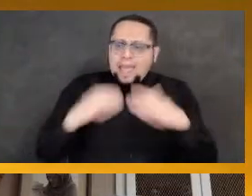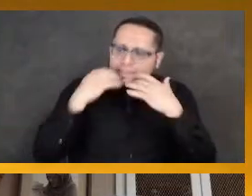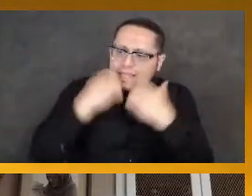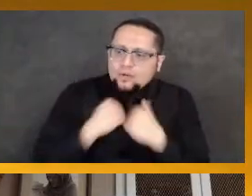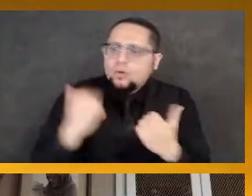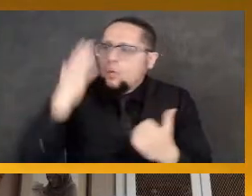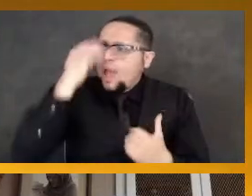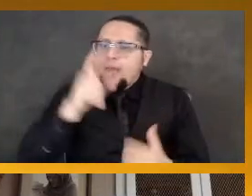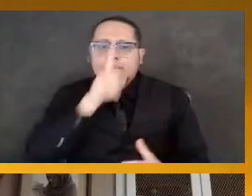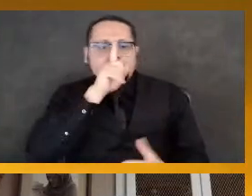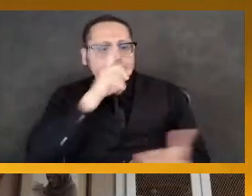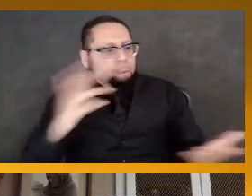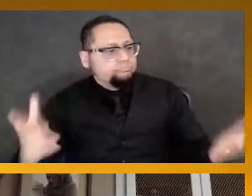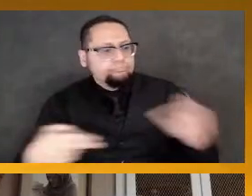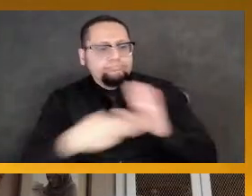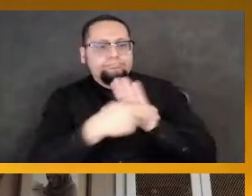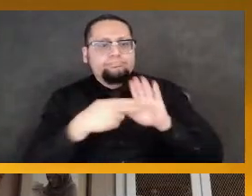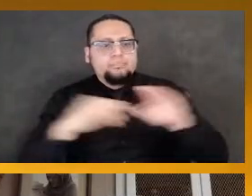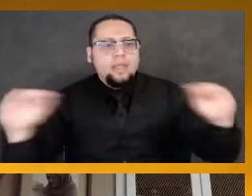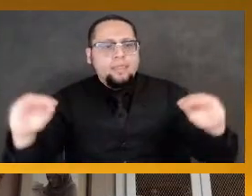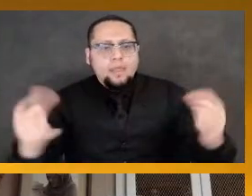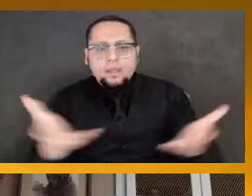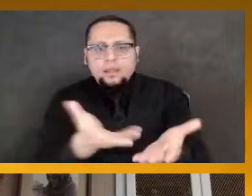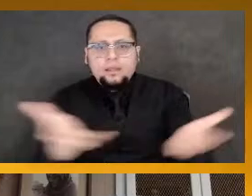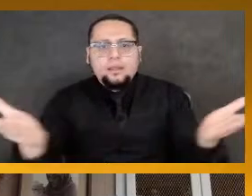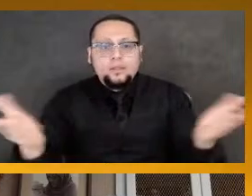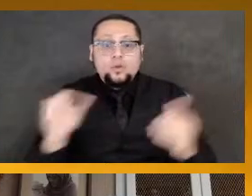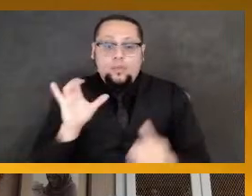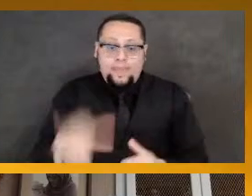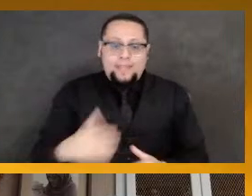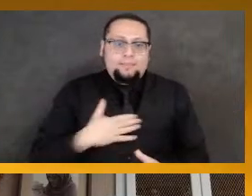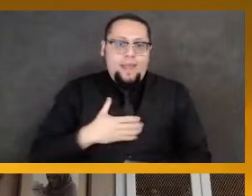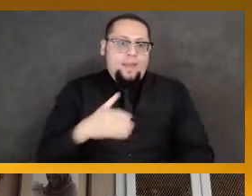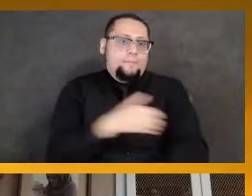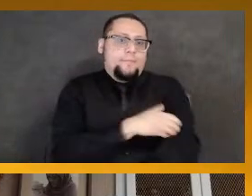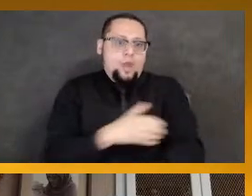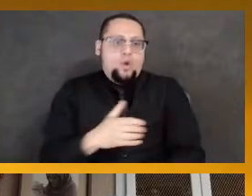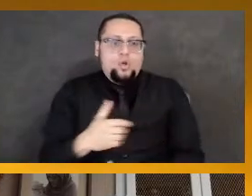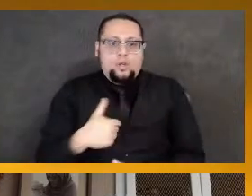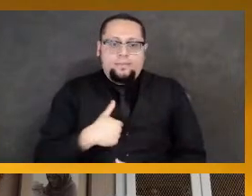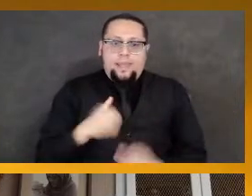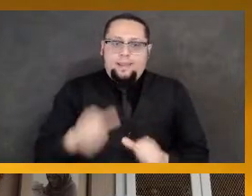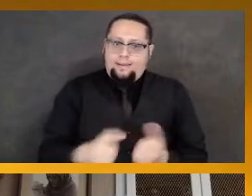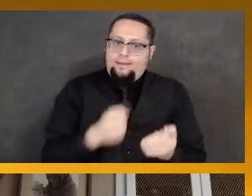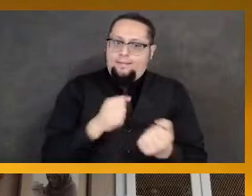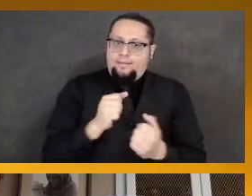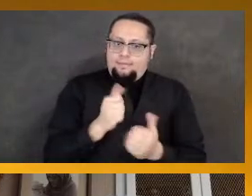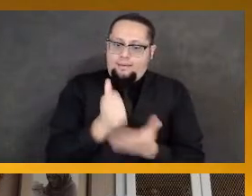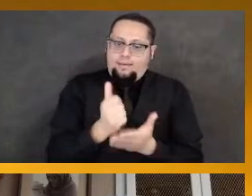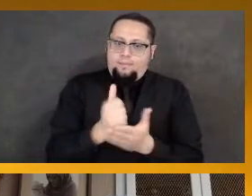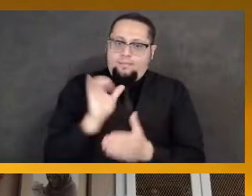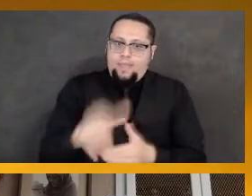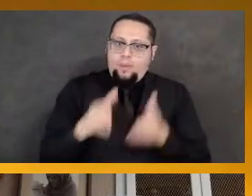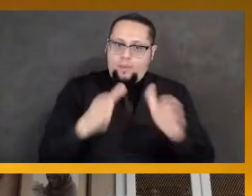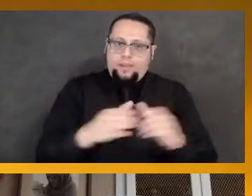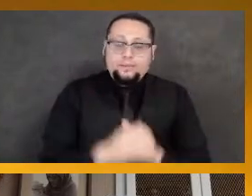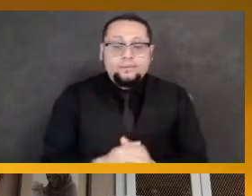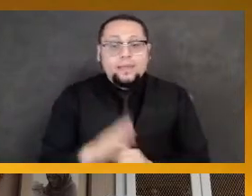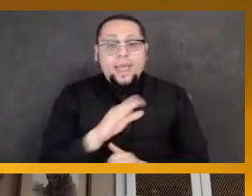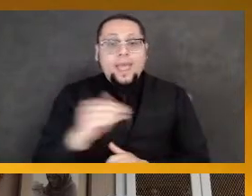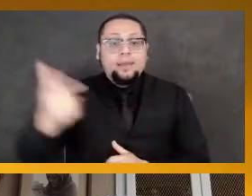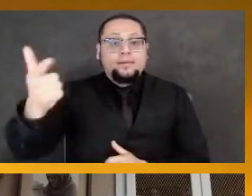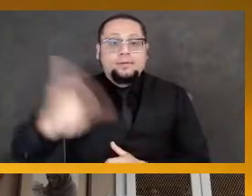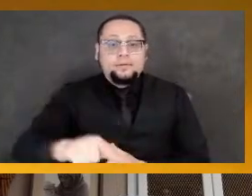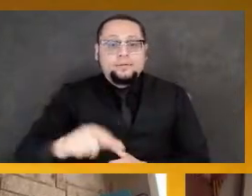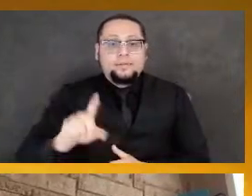use my power, my stage at SAC. Thank you. Thank you. And Dr. Brooke.